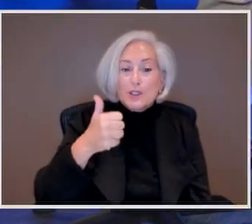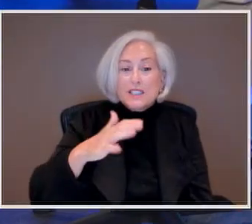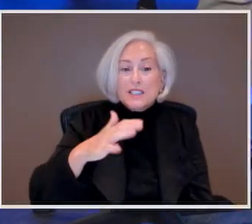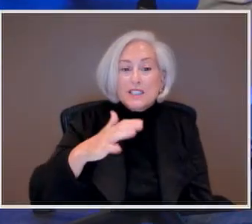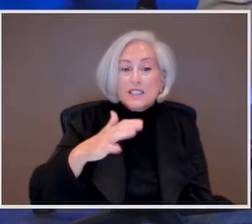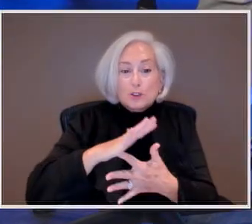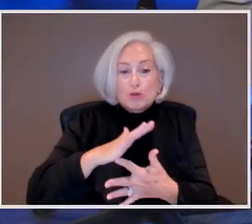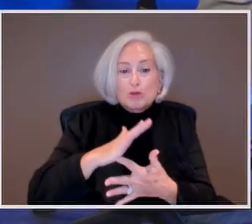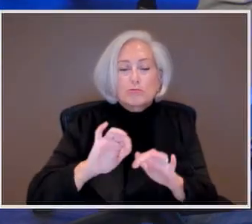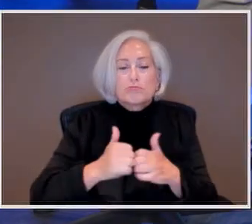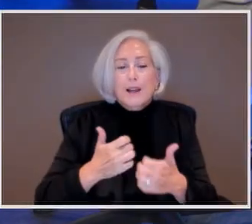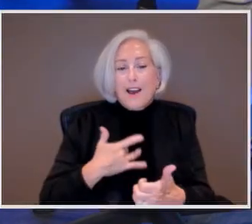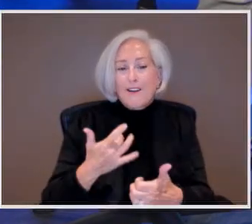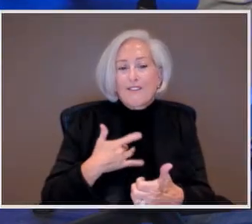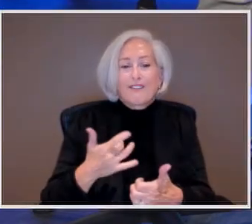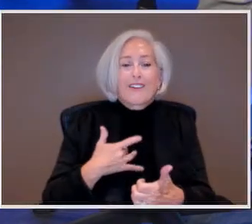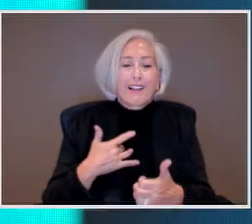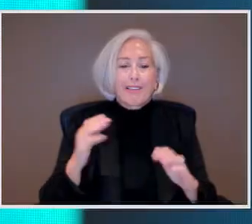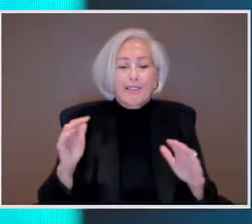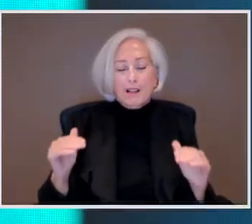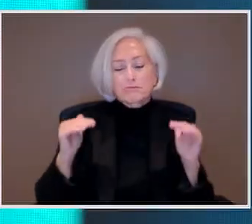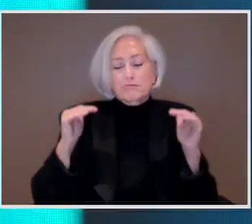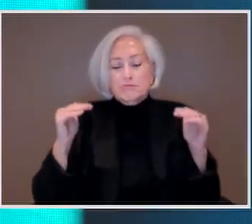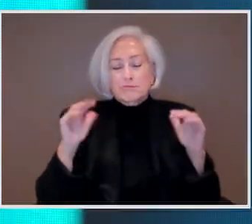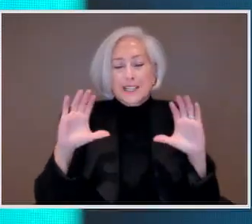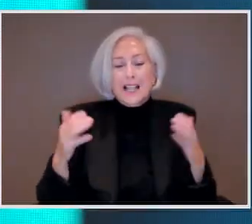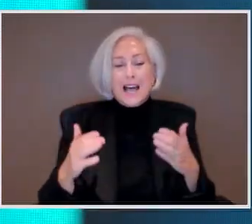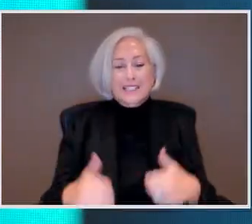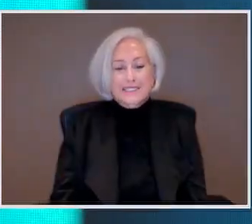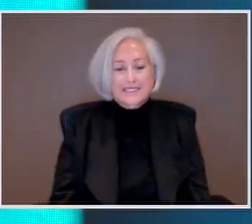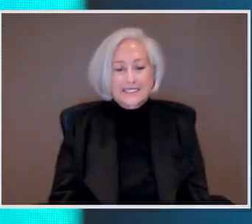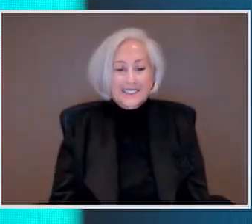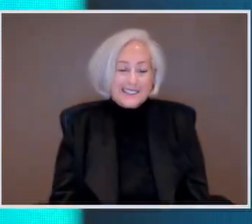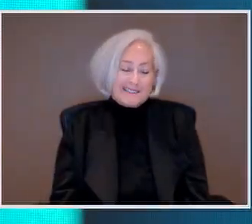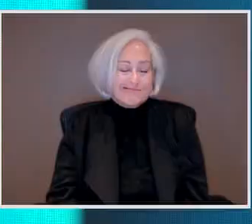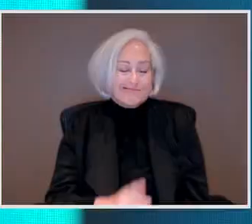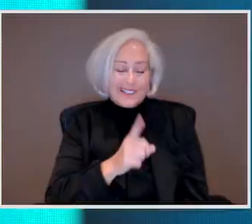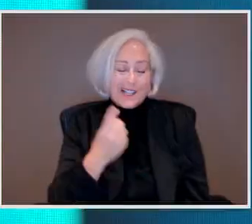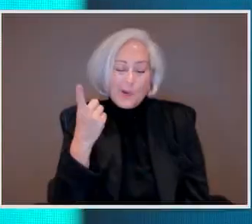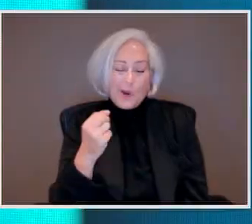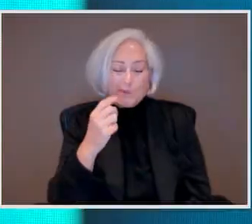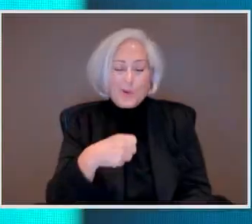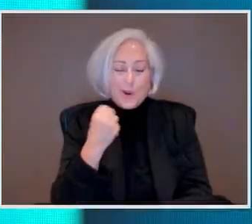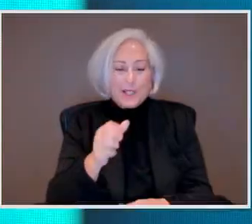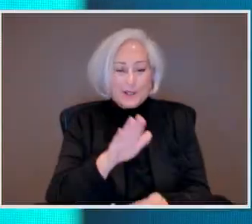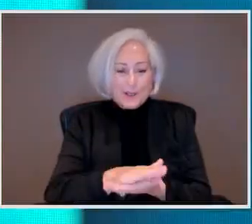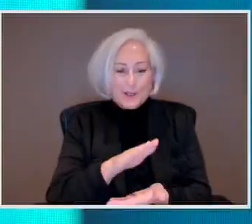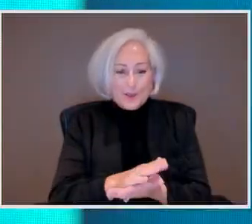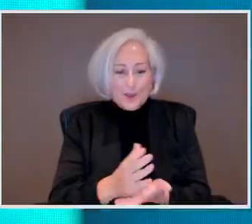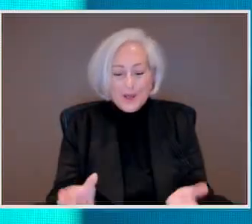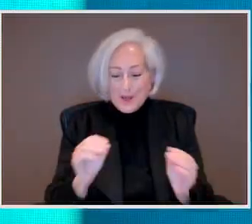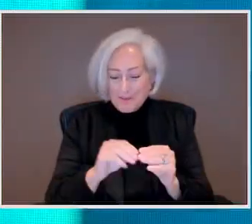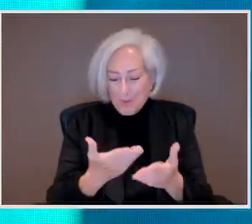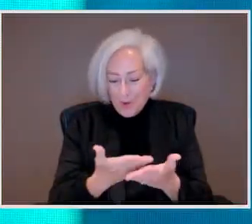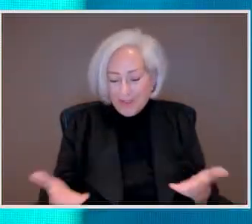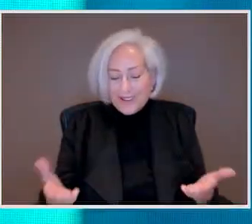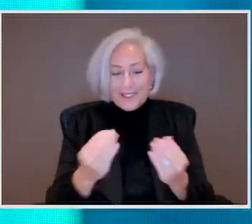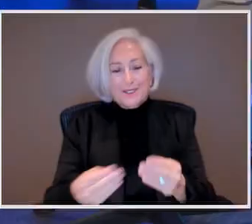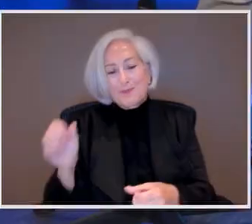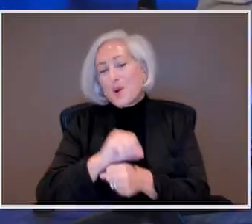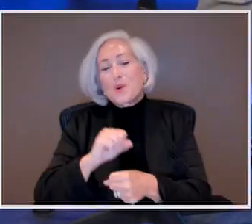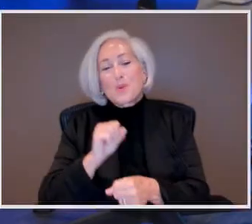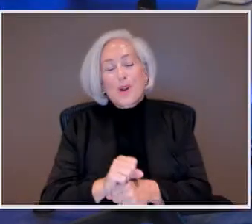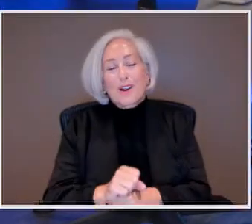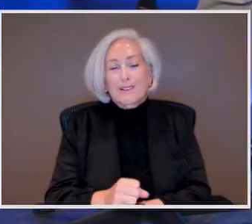an upperclassman treating you? Good? Yeah, it's just another year of school, really. Just older and more stuff to do. Older, wiser, feeling better.